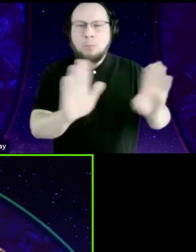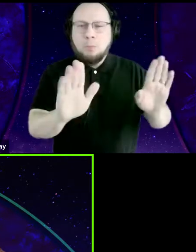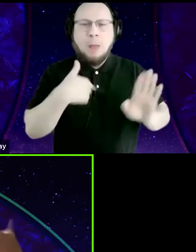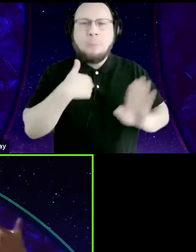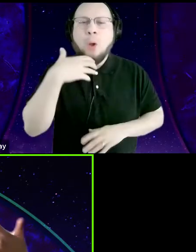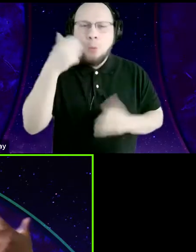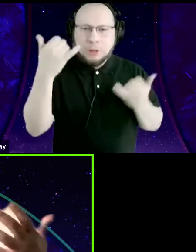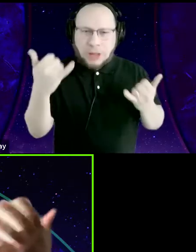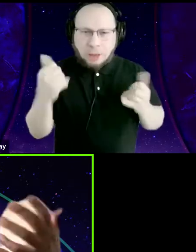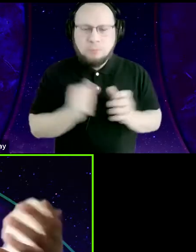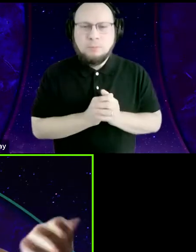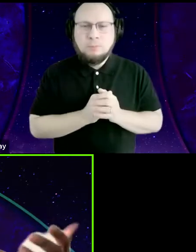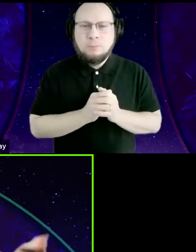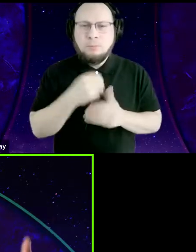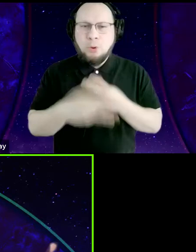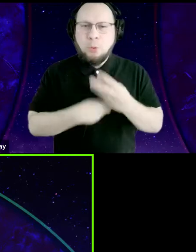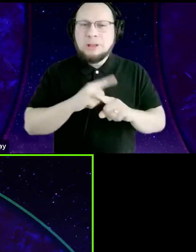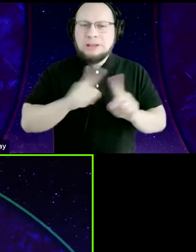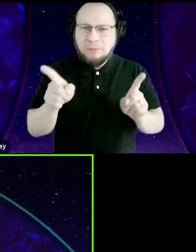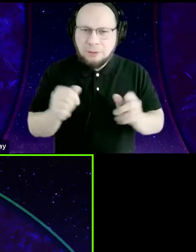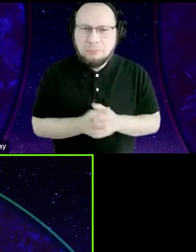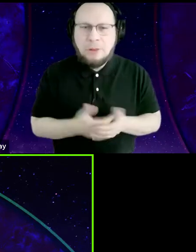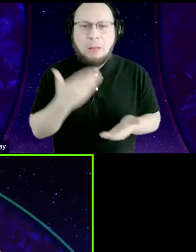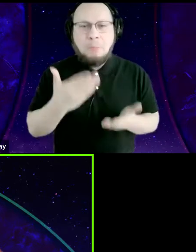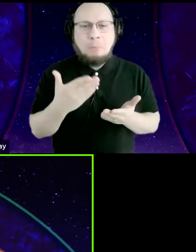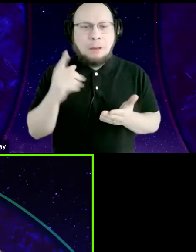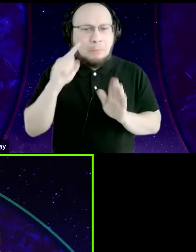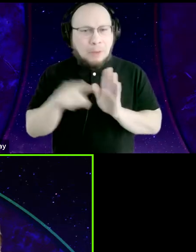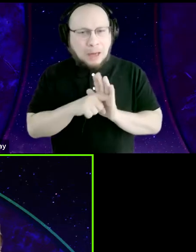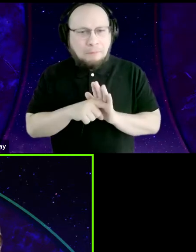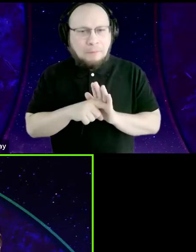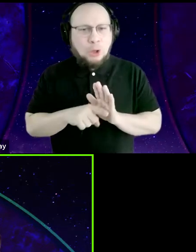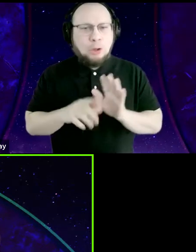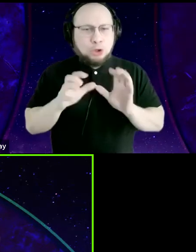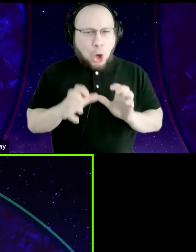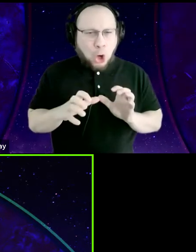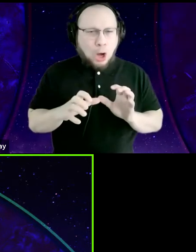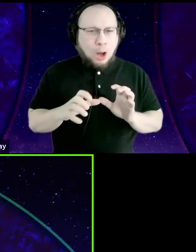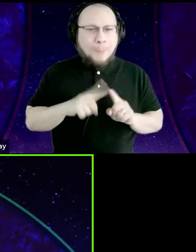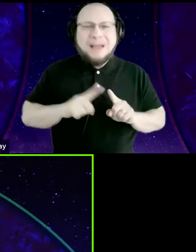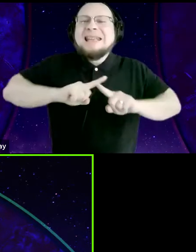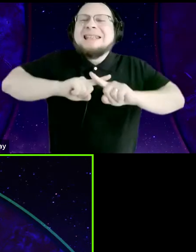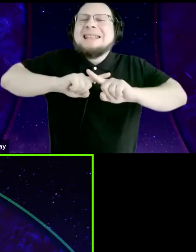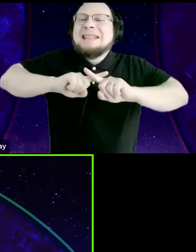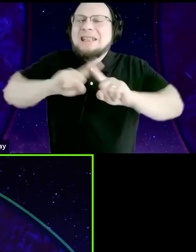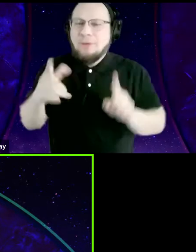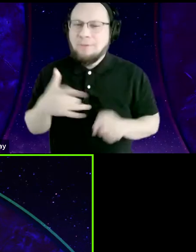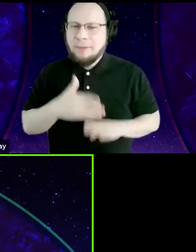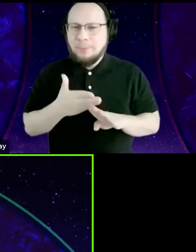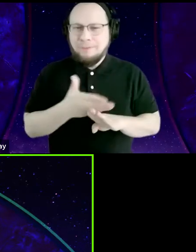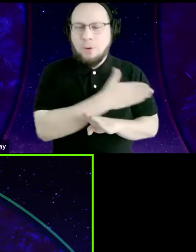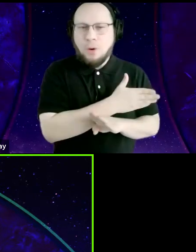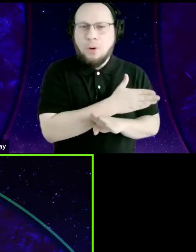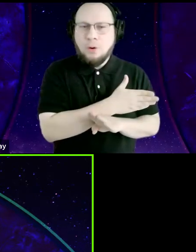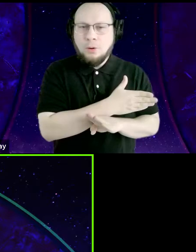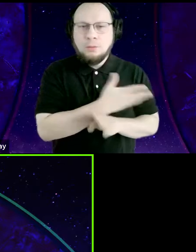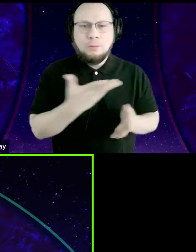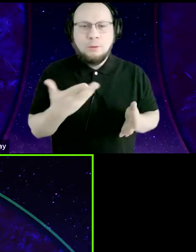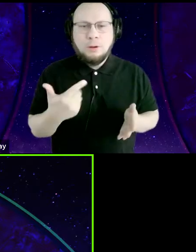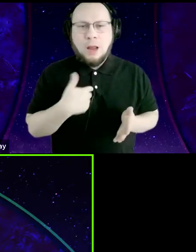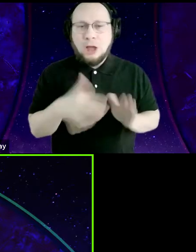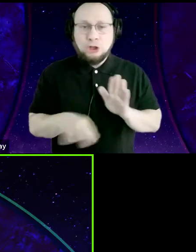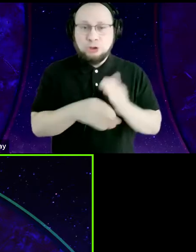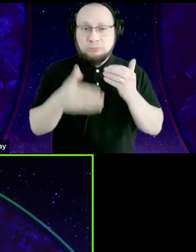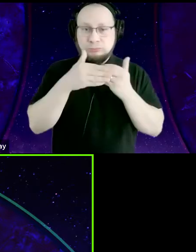I may be deep and dark and hurting in a different way, but I now have these different experiences. And so I'm choosing ease